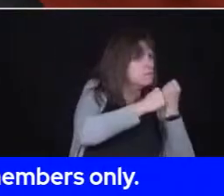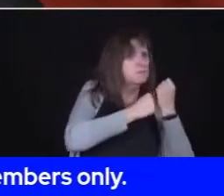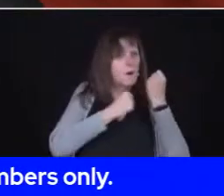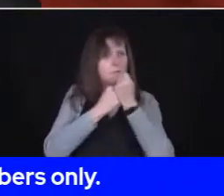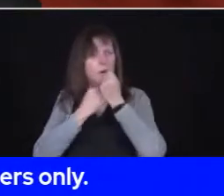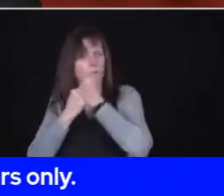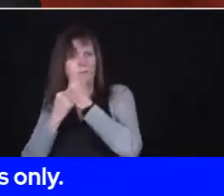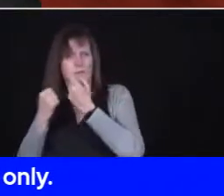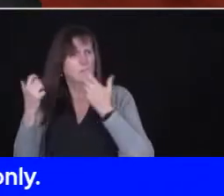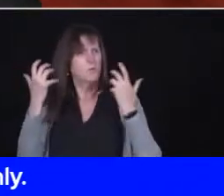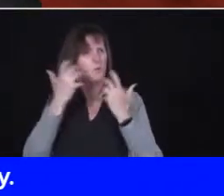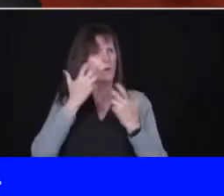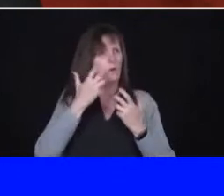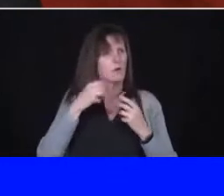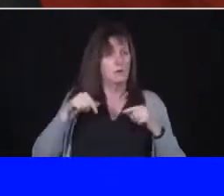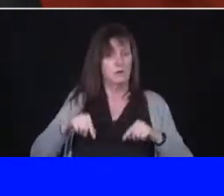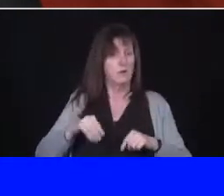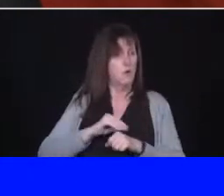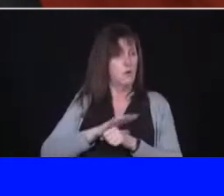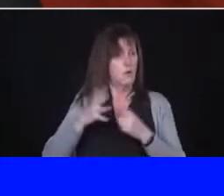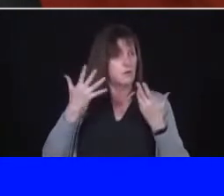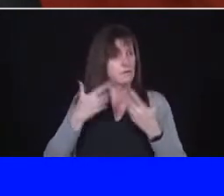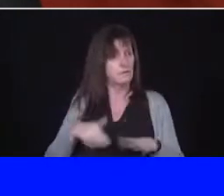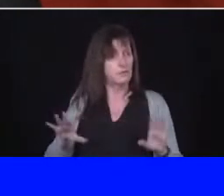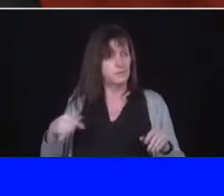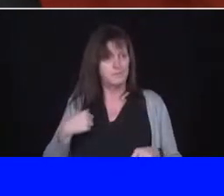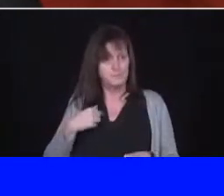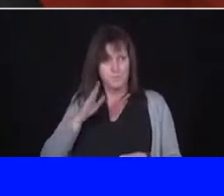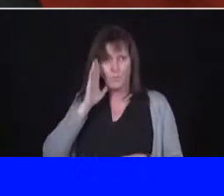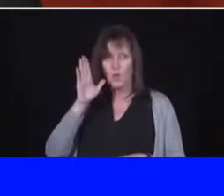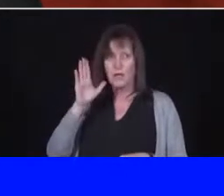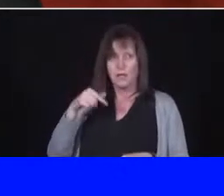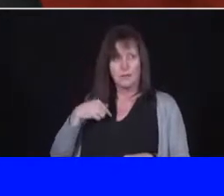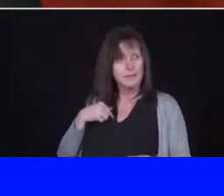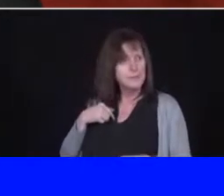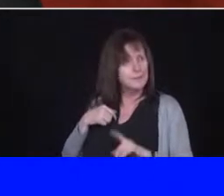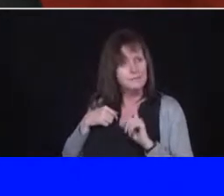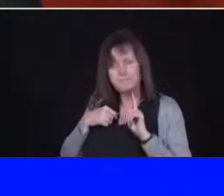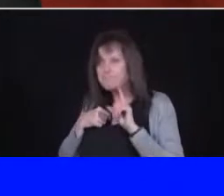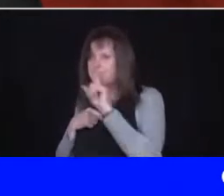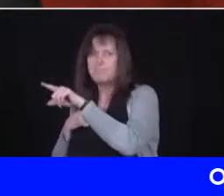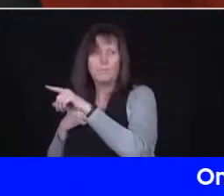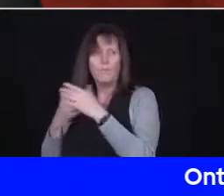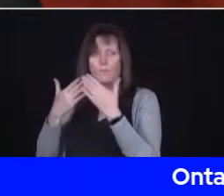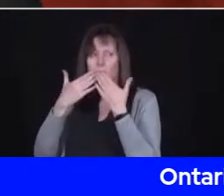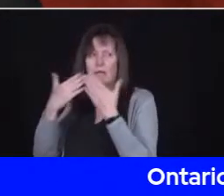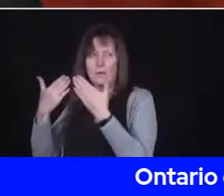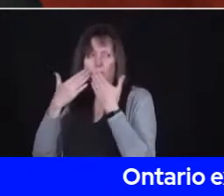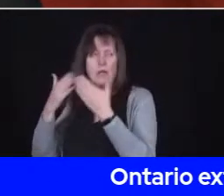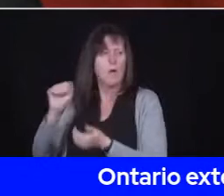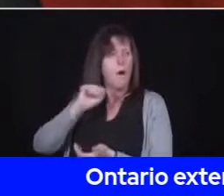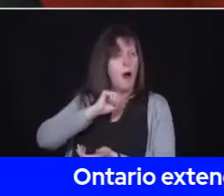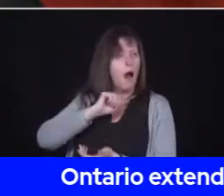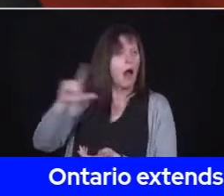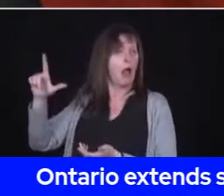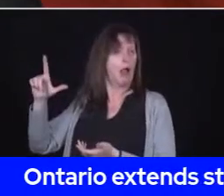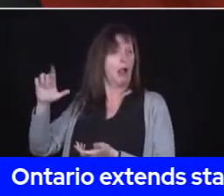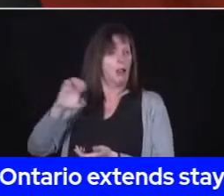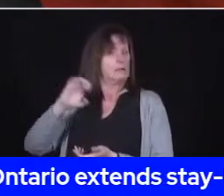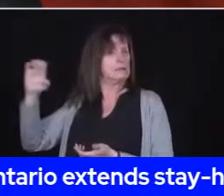East Coast and thanking all the Maritime provinces. I'm so, so grateful. Very